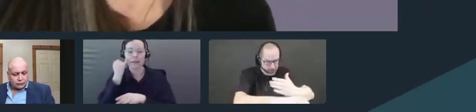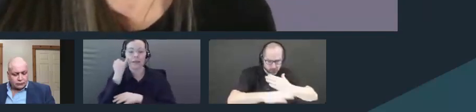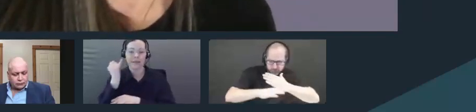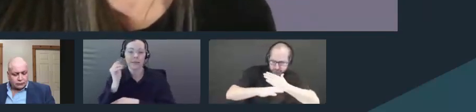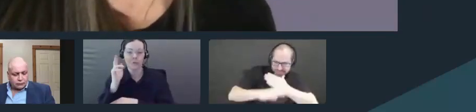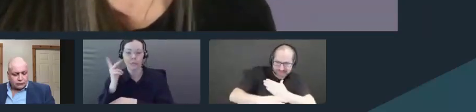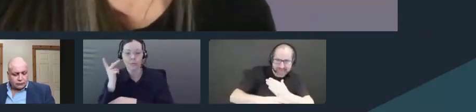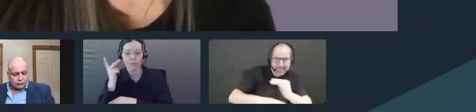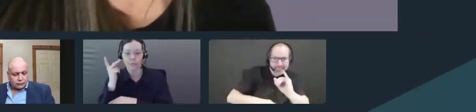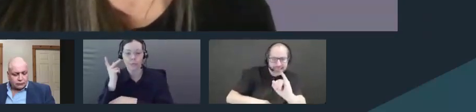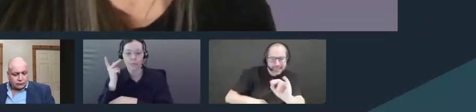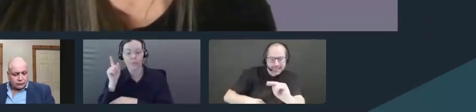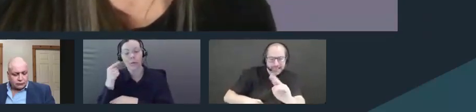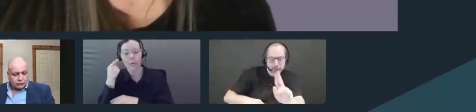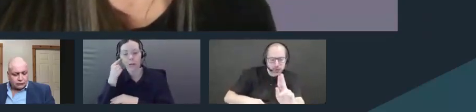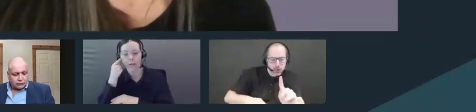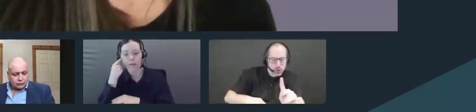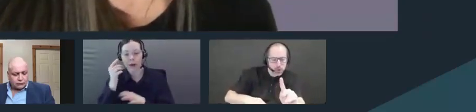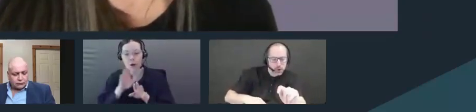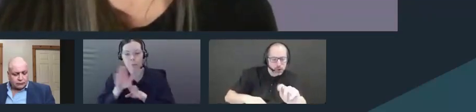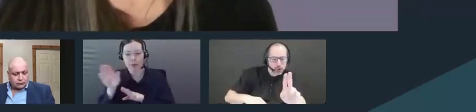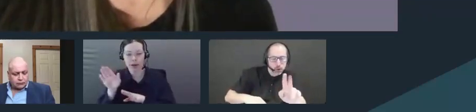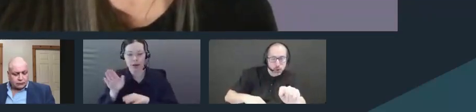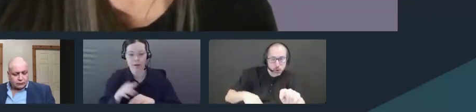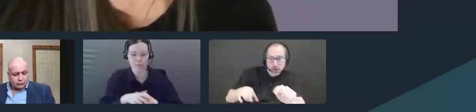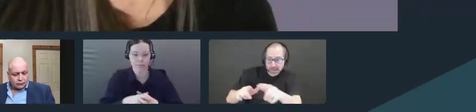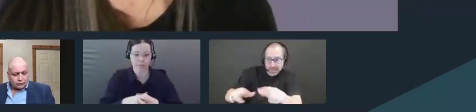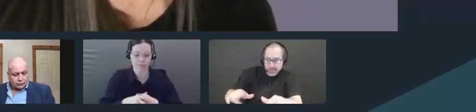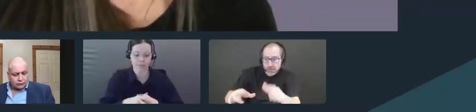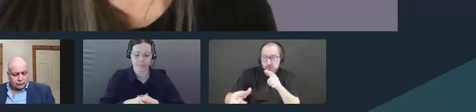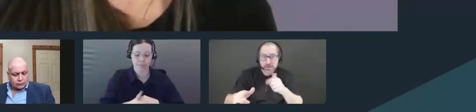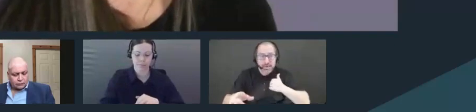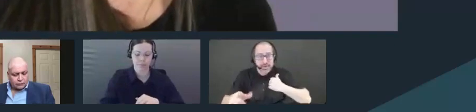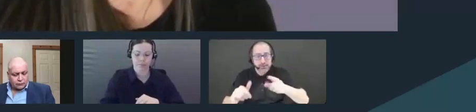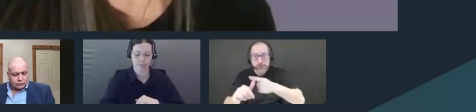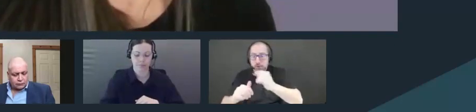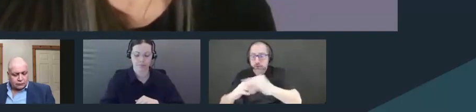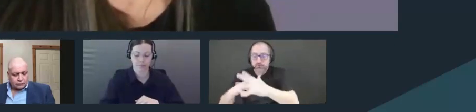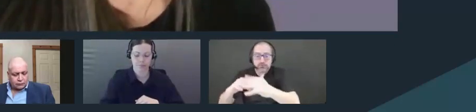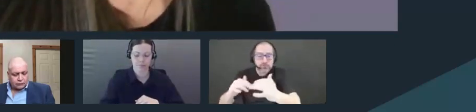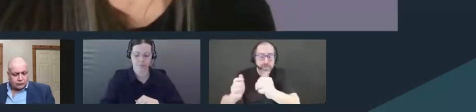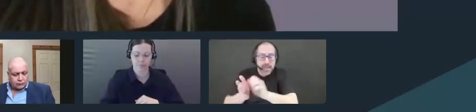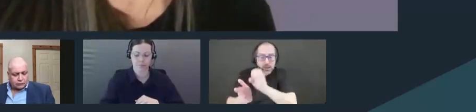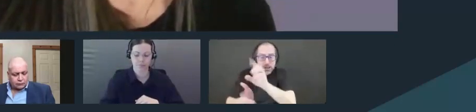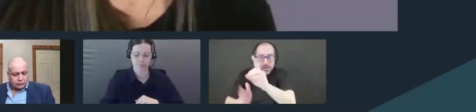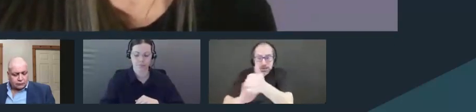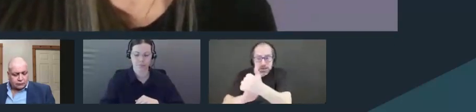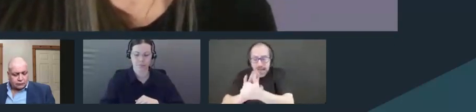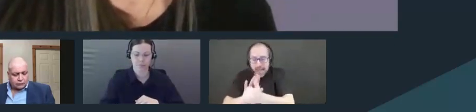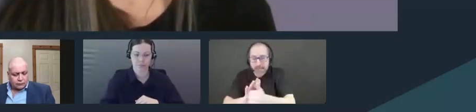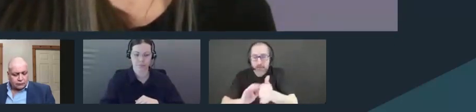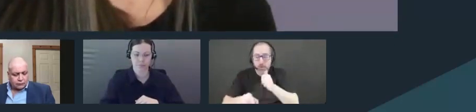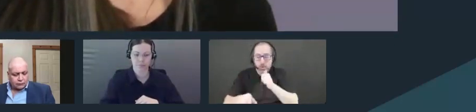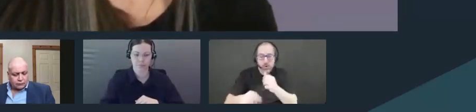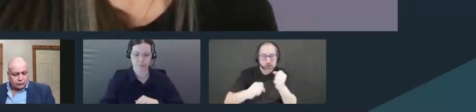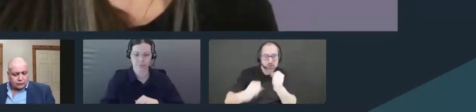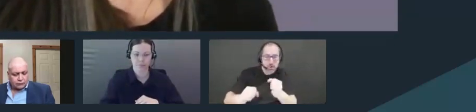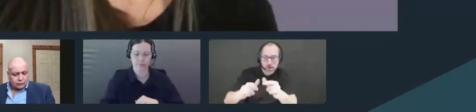such as Nunavut's First Education Act, or Nunavik's strong land claims entrenched language of education